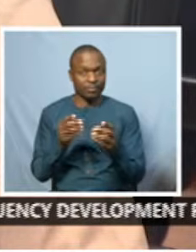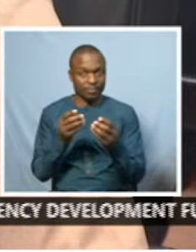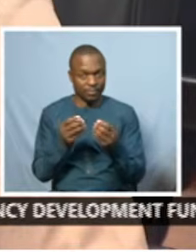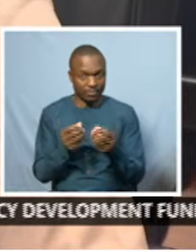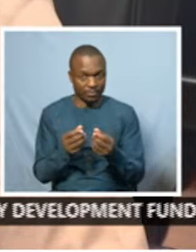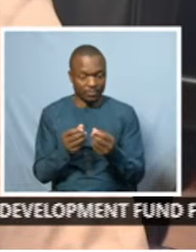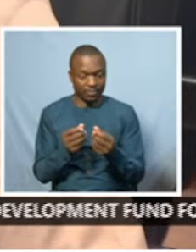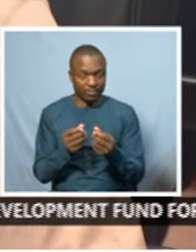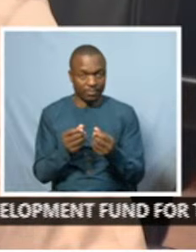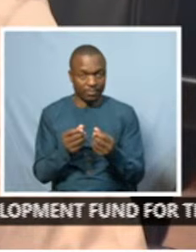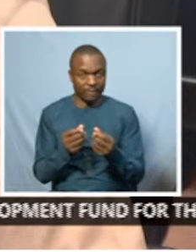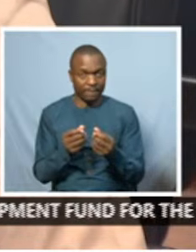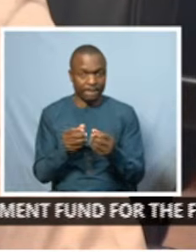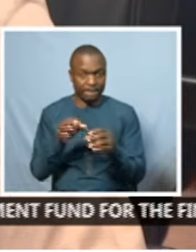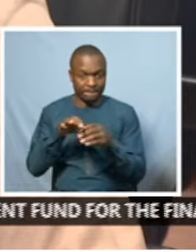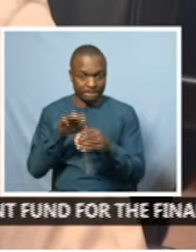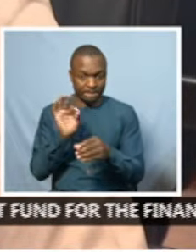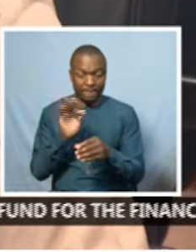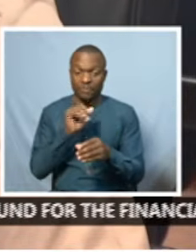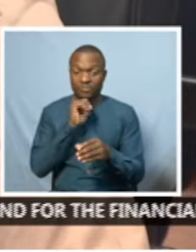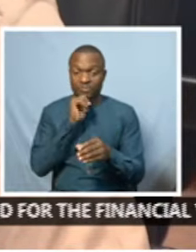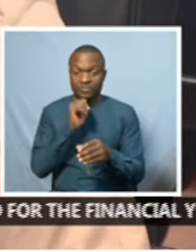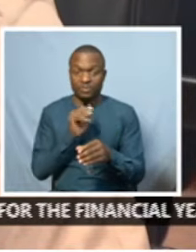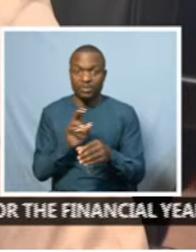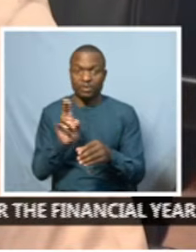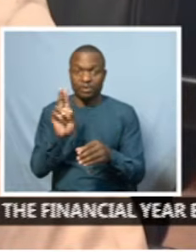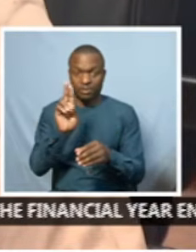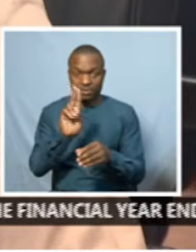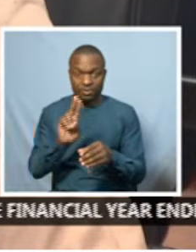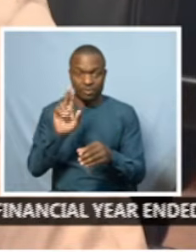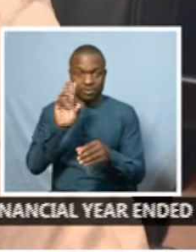amount that was found and spent at